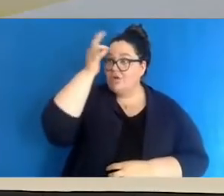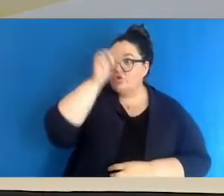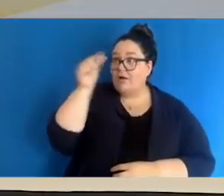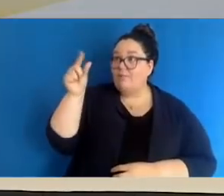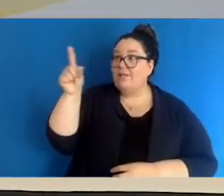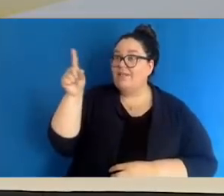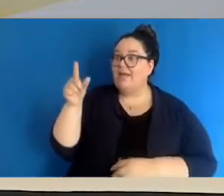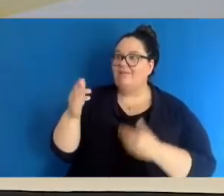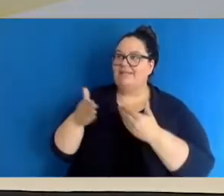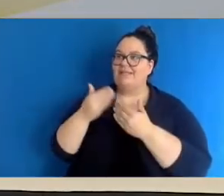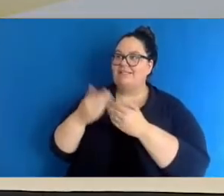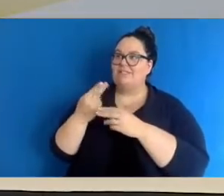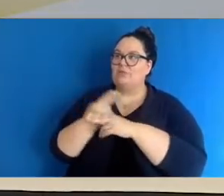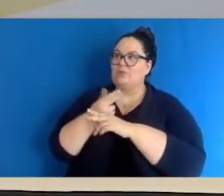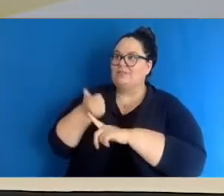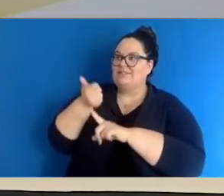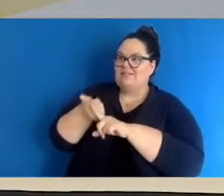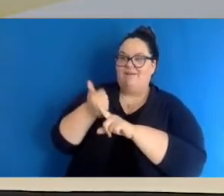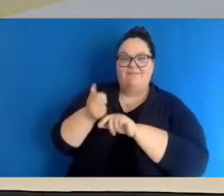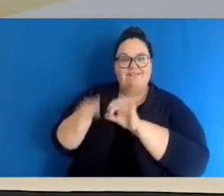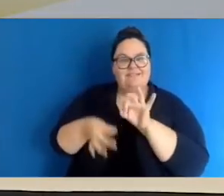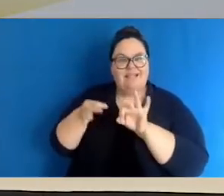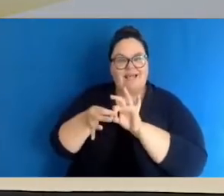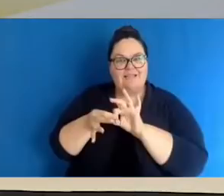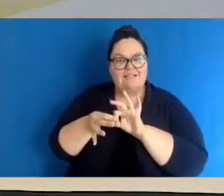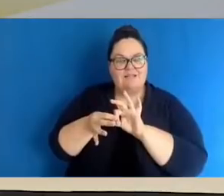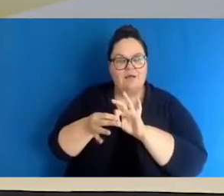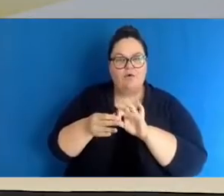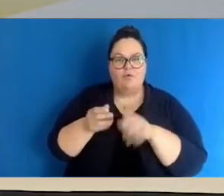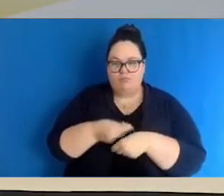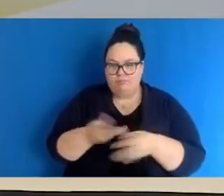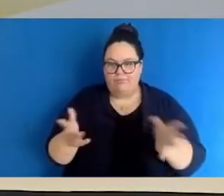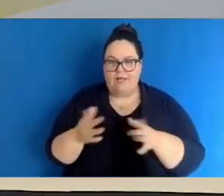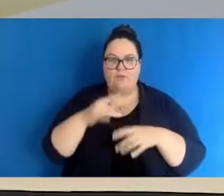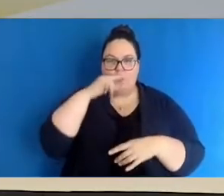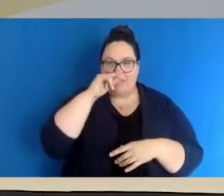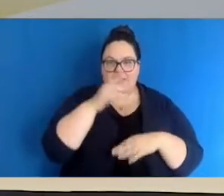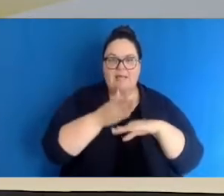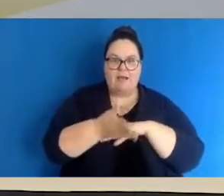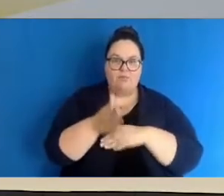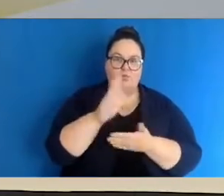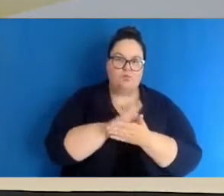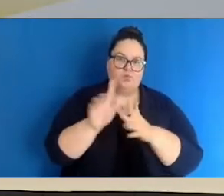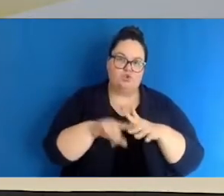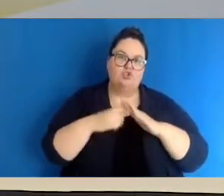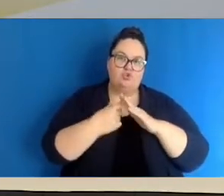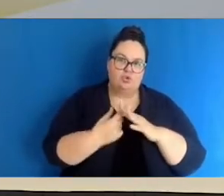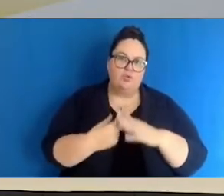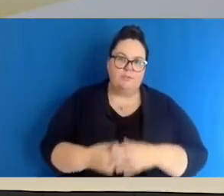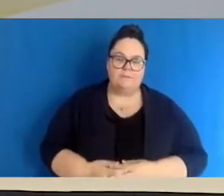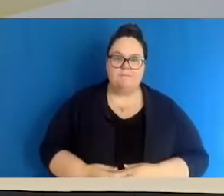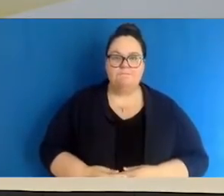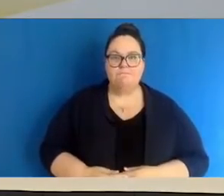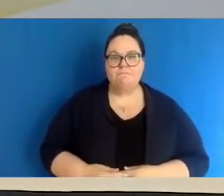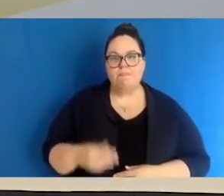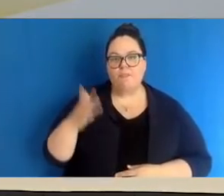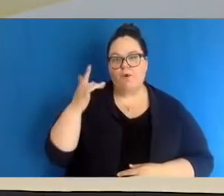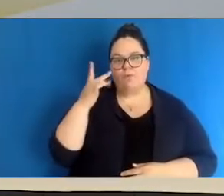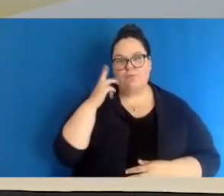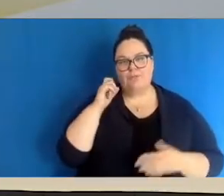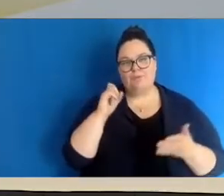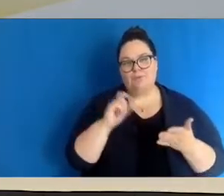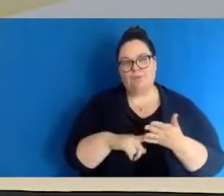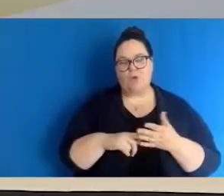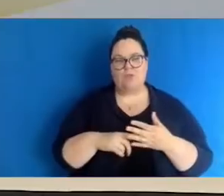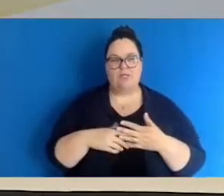where easy-to-use self-test kits will be made available to some island children soon after the beginning of the school year, when we see the usual increase in